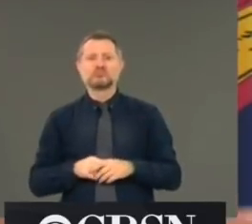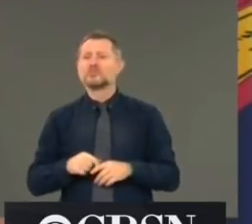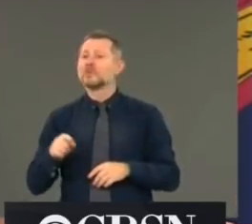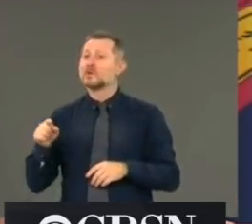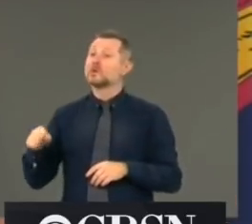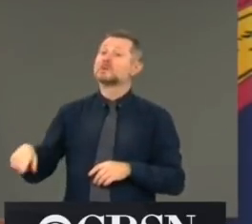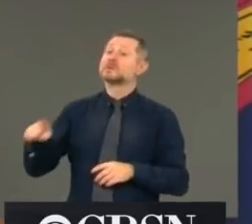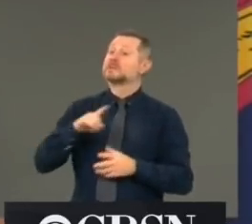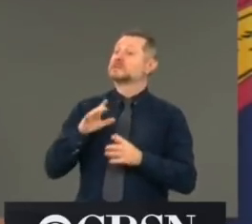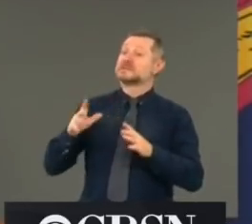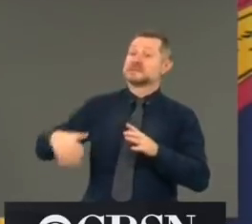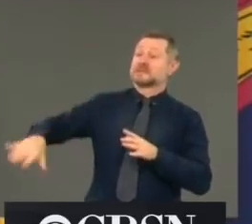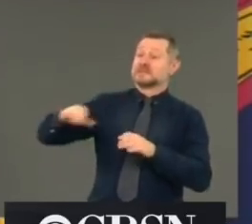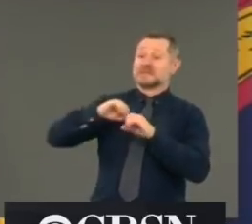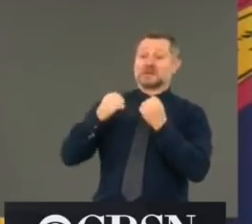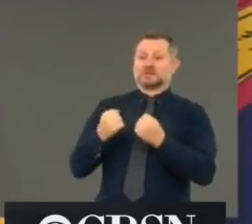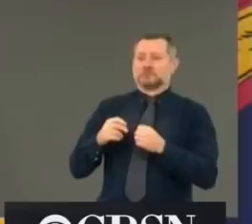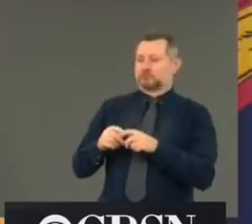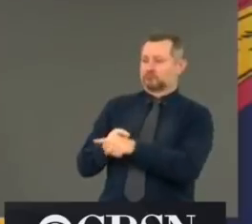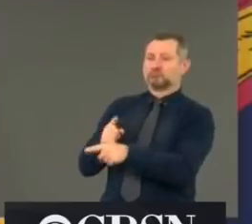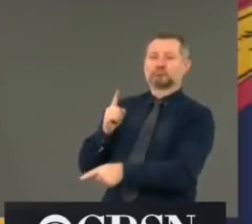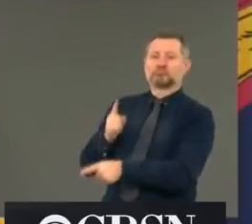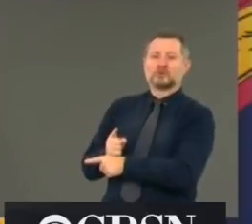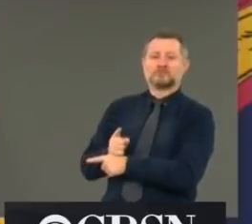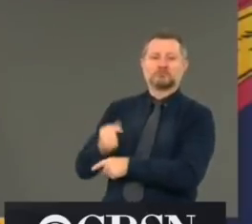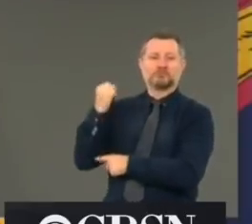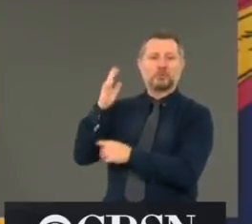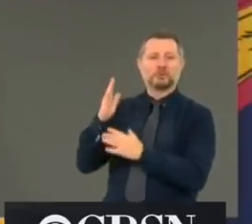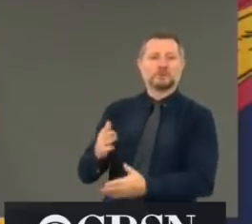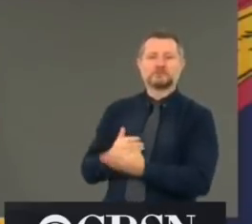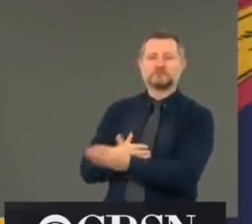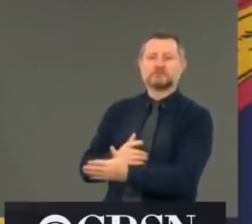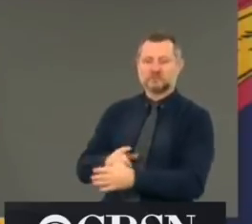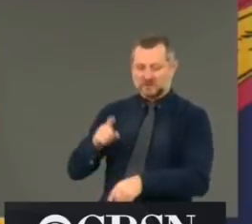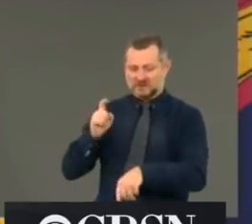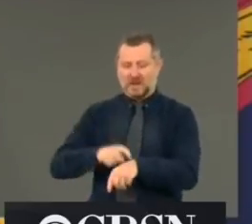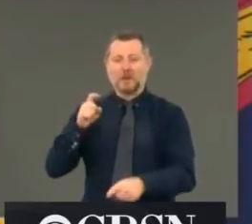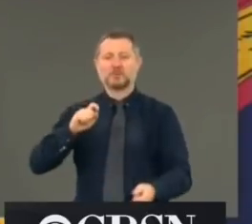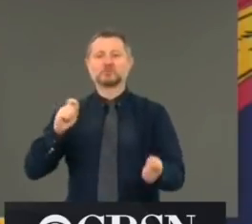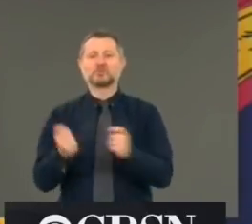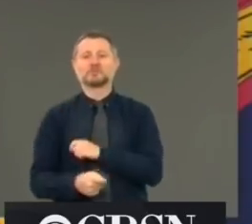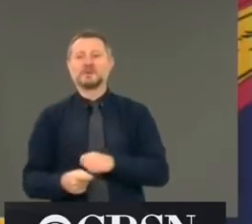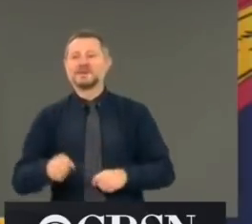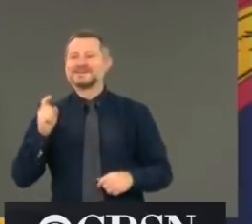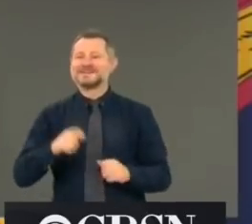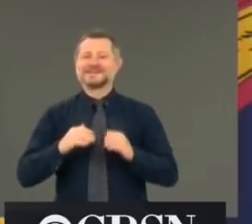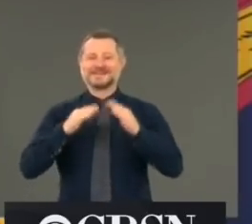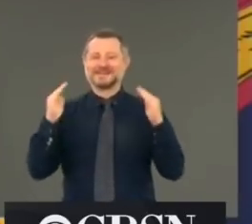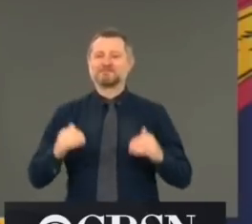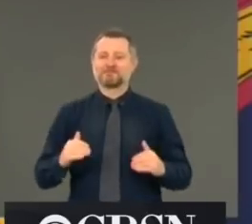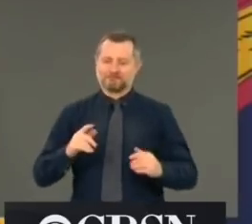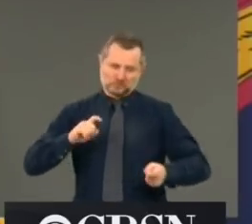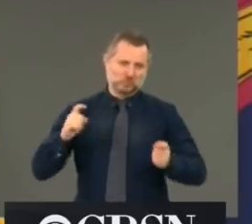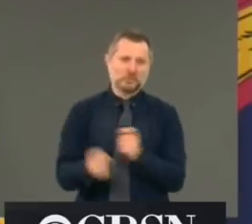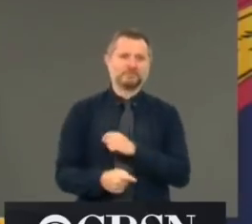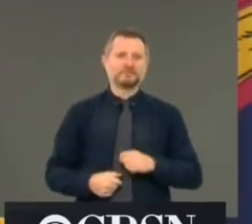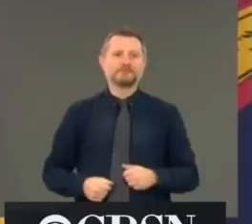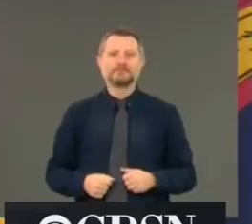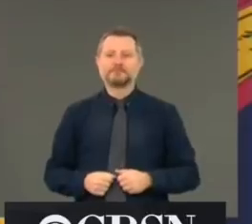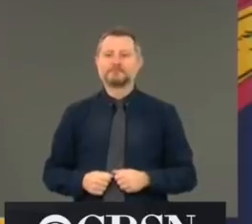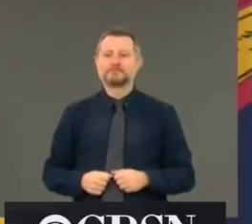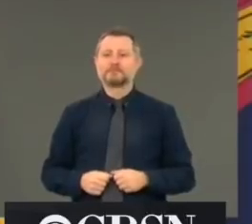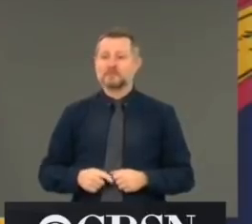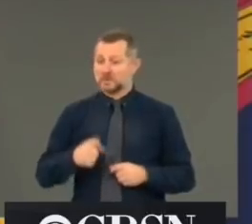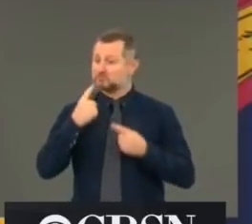Society says you're right. The police need systemic reform. That was